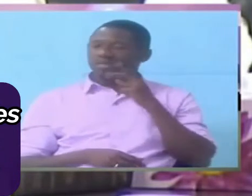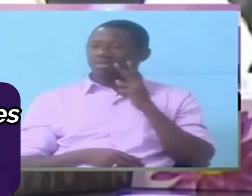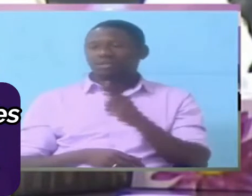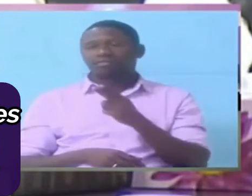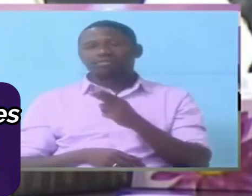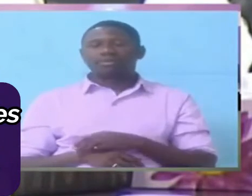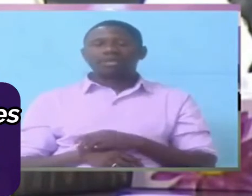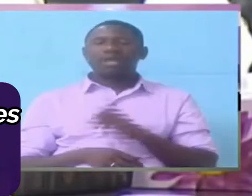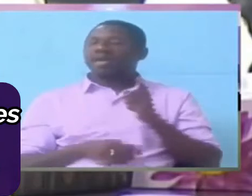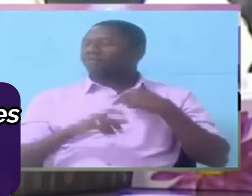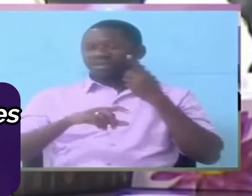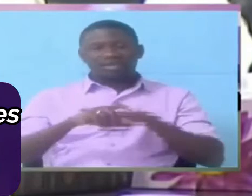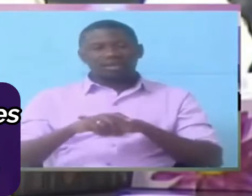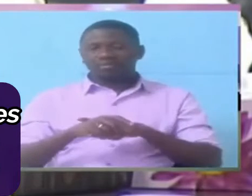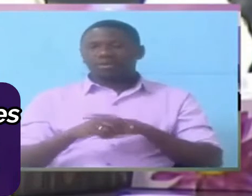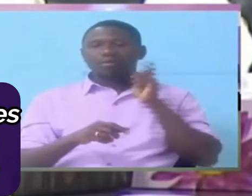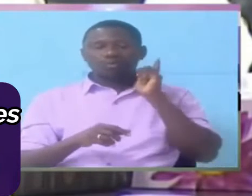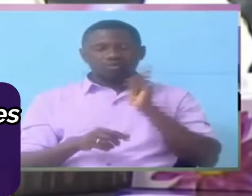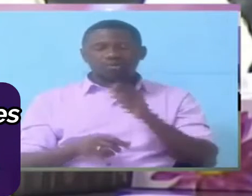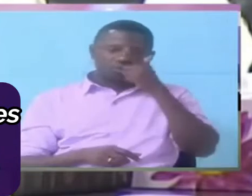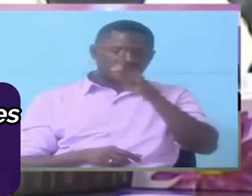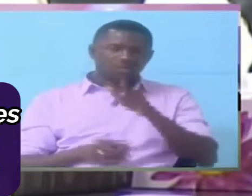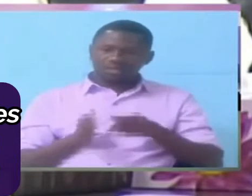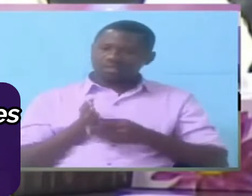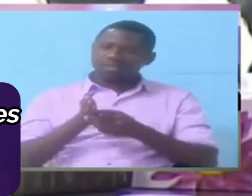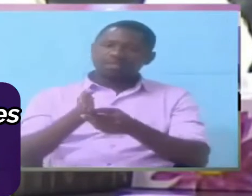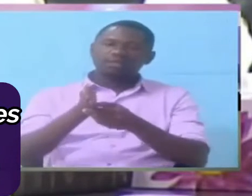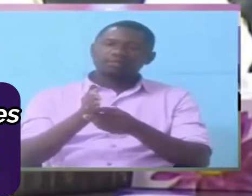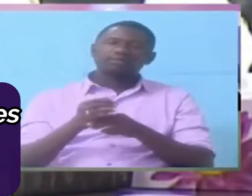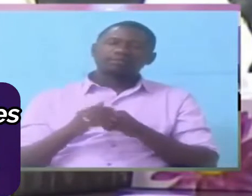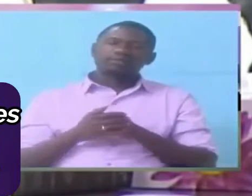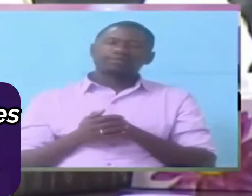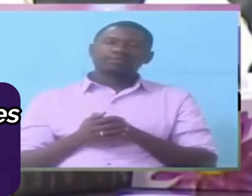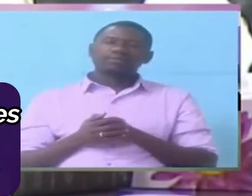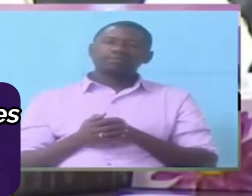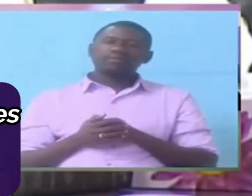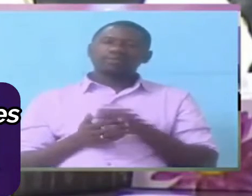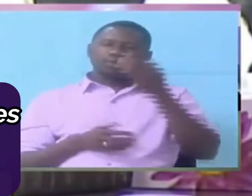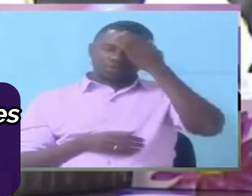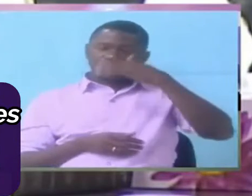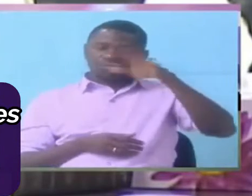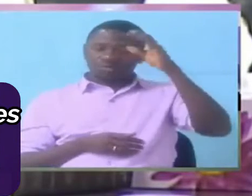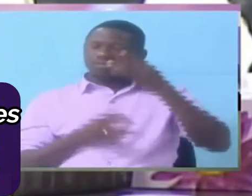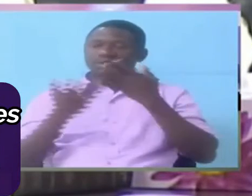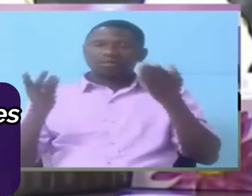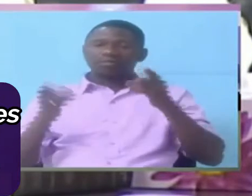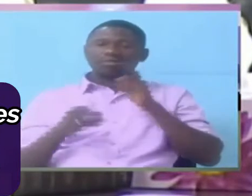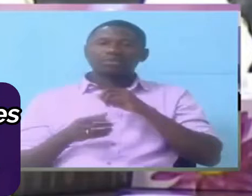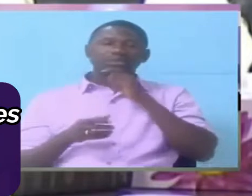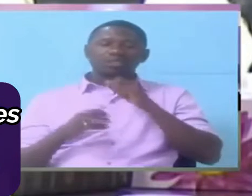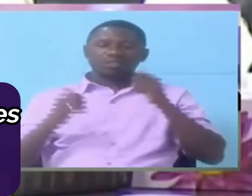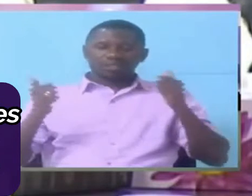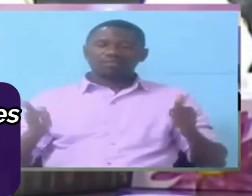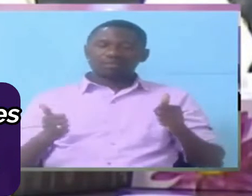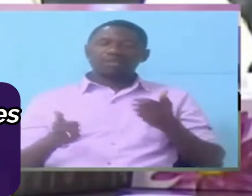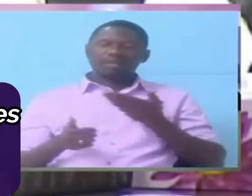wati mokilin betambila. Every now and then, one person be. Commissioner siya jamba chairman osura jane. You see, there are a lot of commissioners here, but